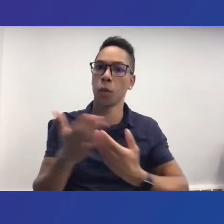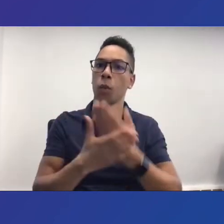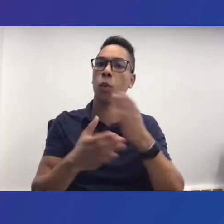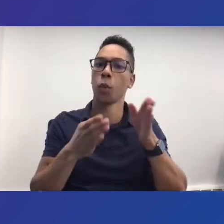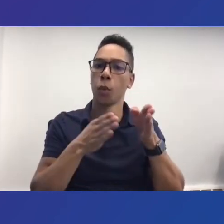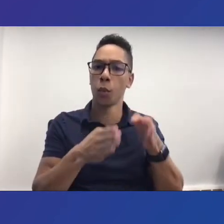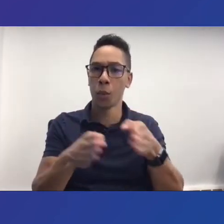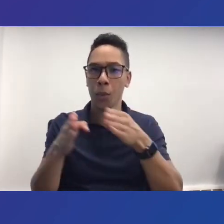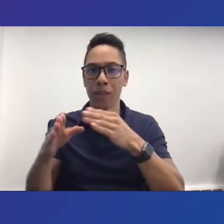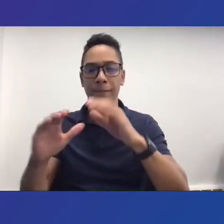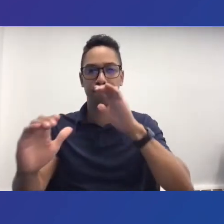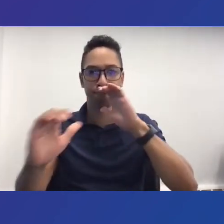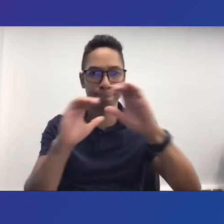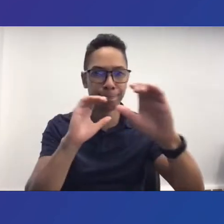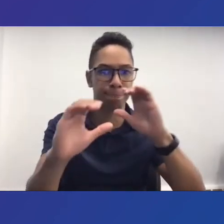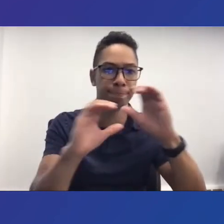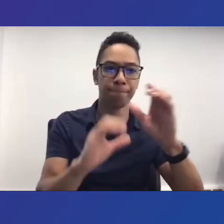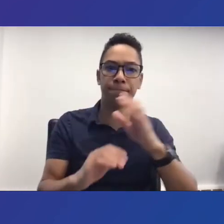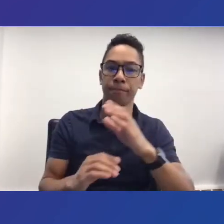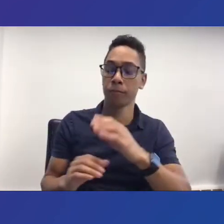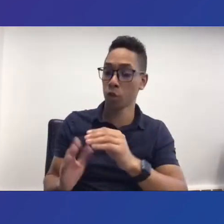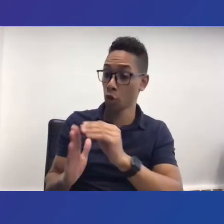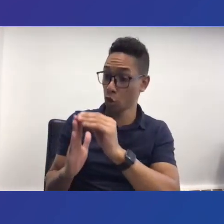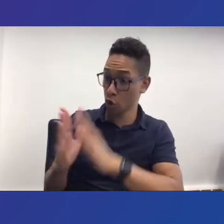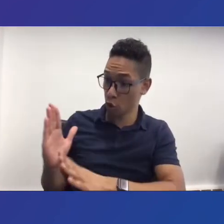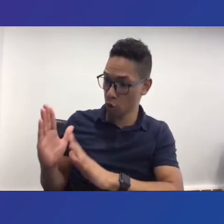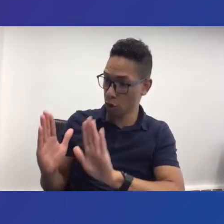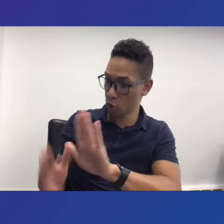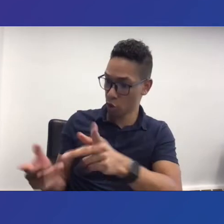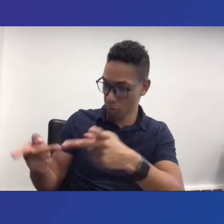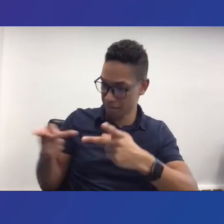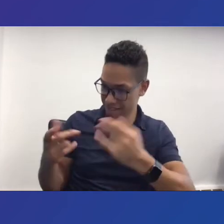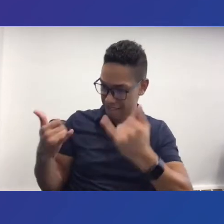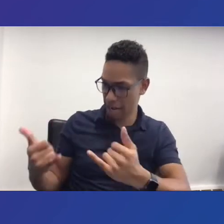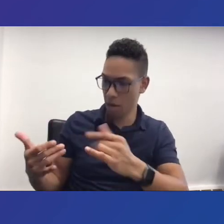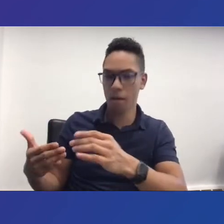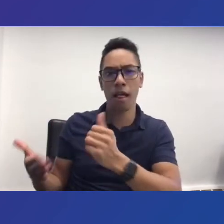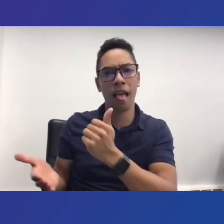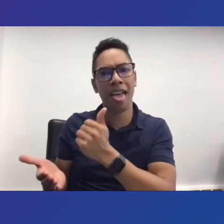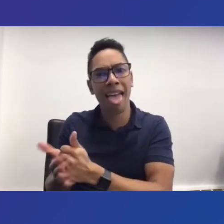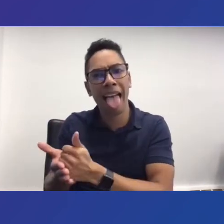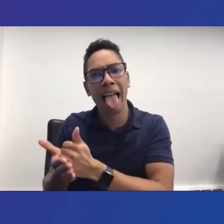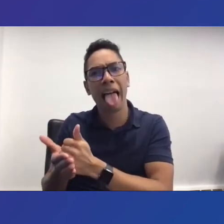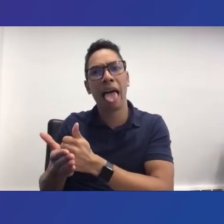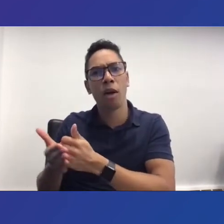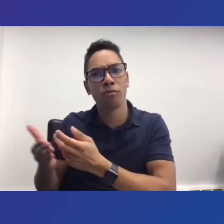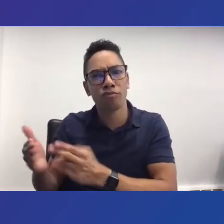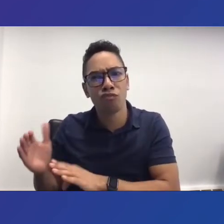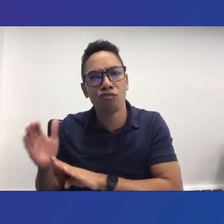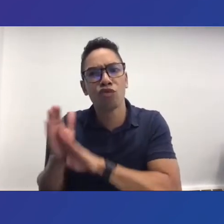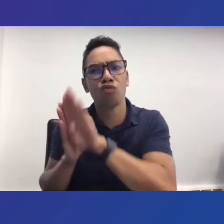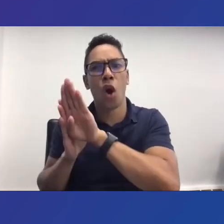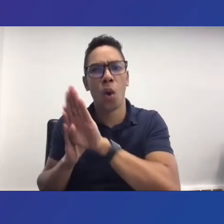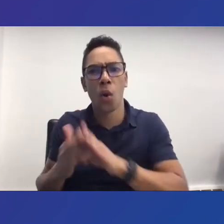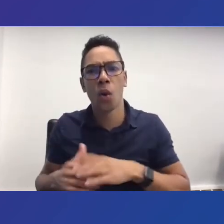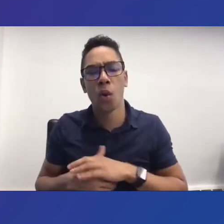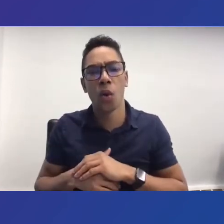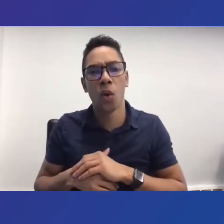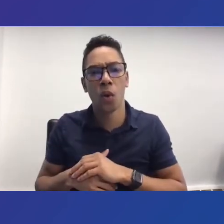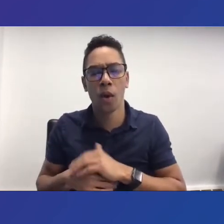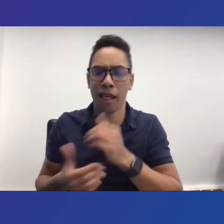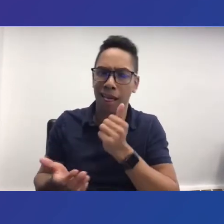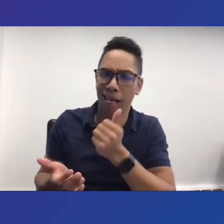and to really take from the students from where they are, and then how to work with them from their starting place, finding